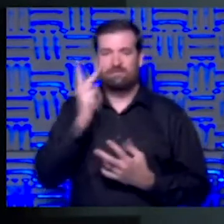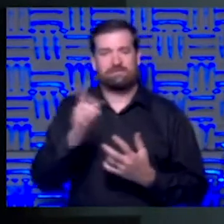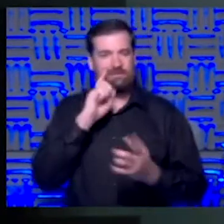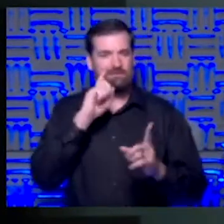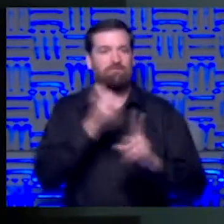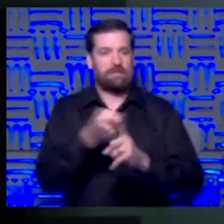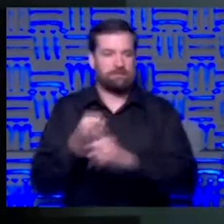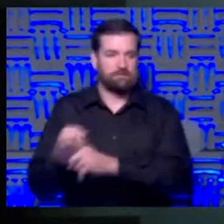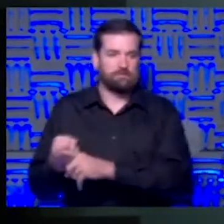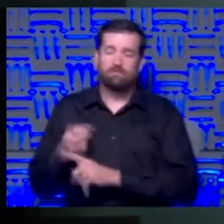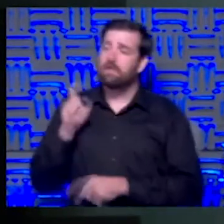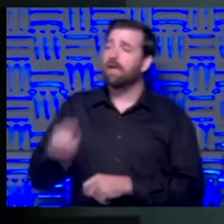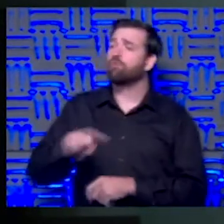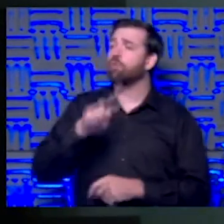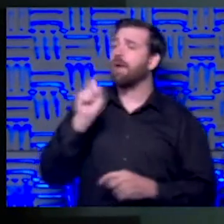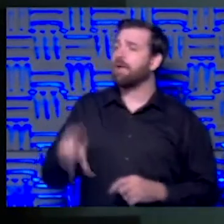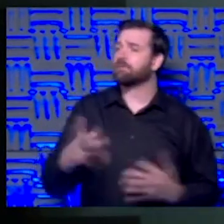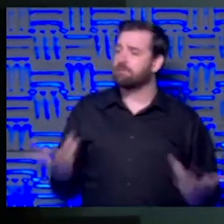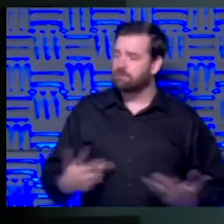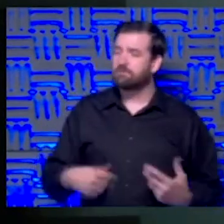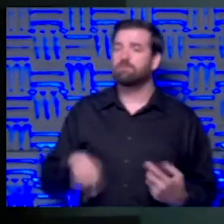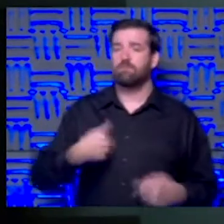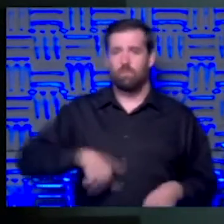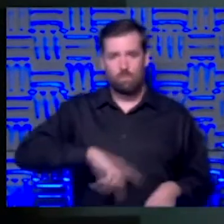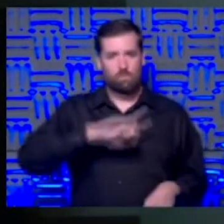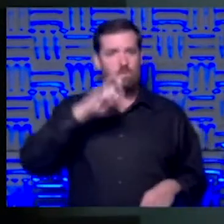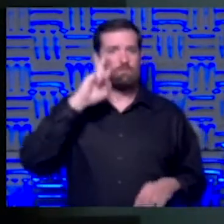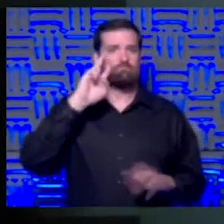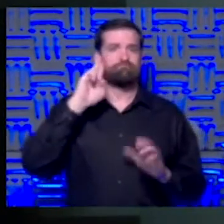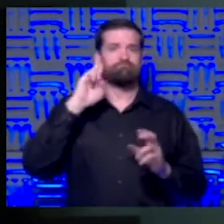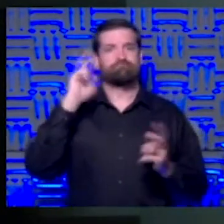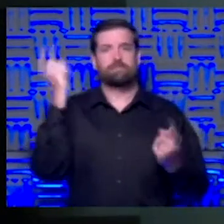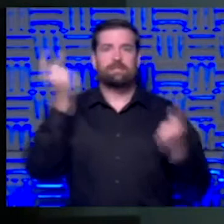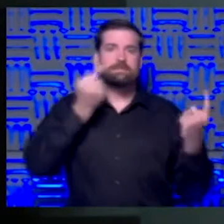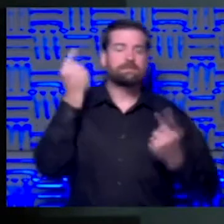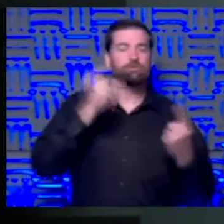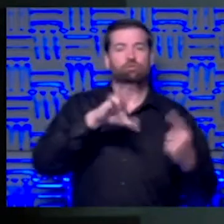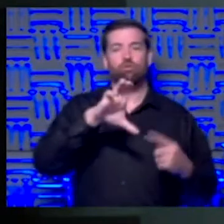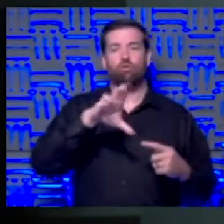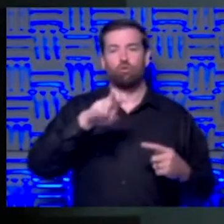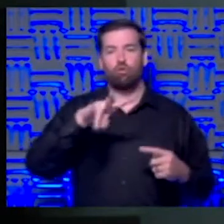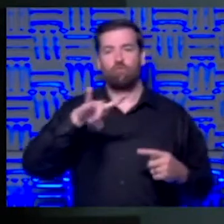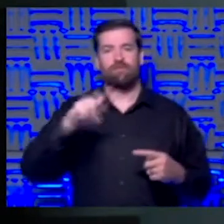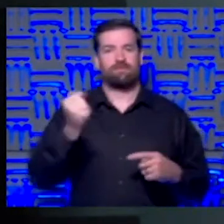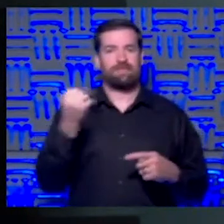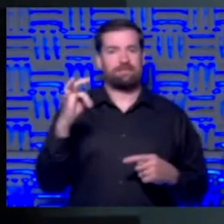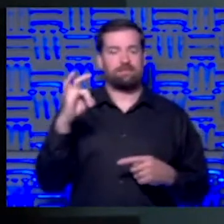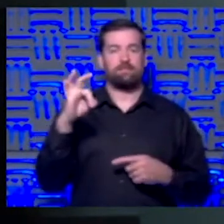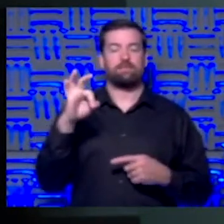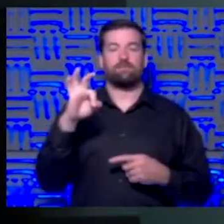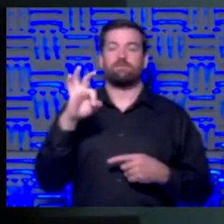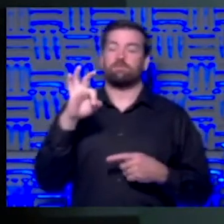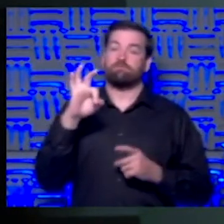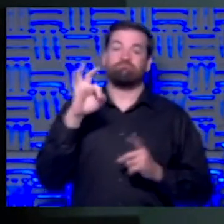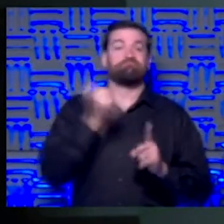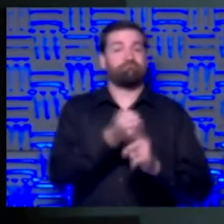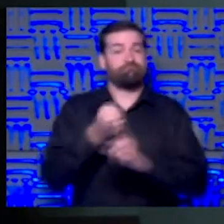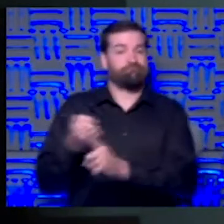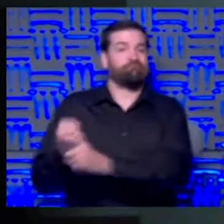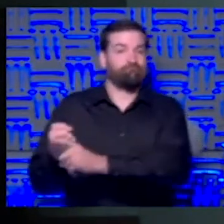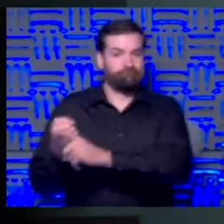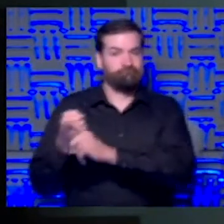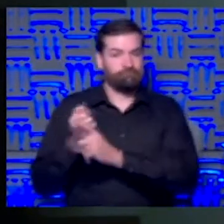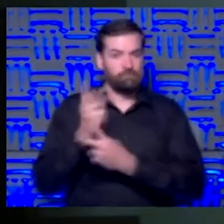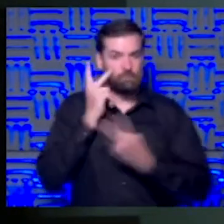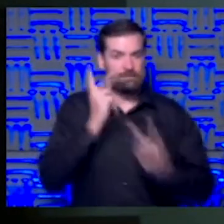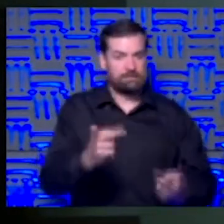of what we have to ask is, yes, we would consider COVID-19 a setting event or a contextual factor that is definitely contributing to what we're